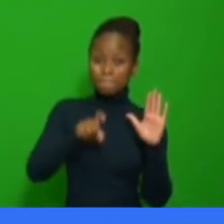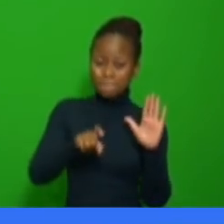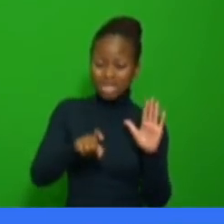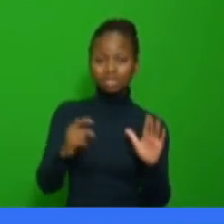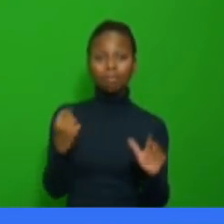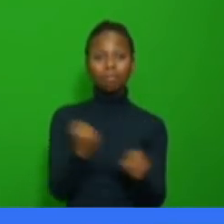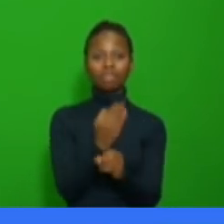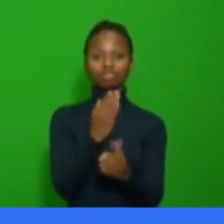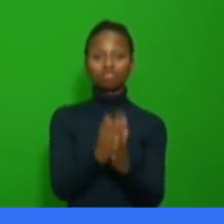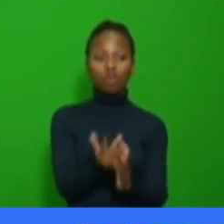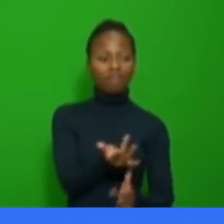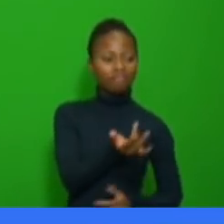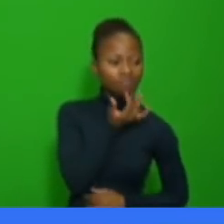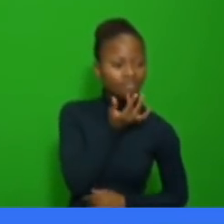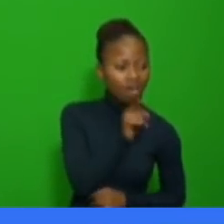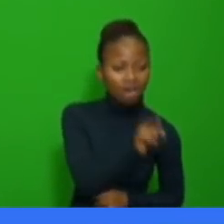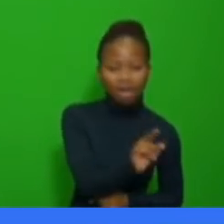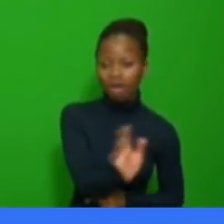favor,